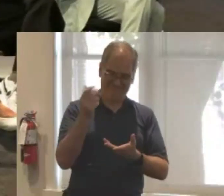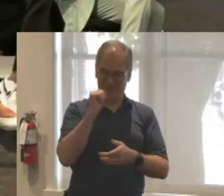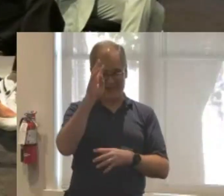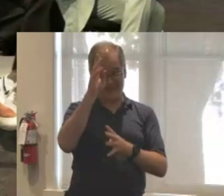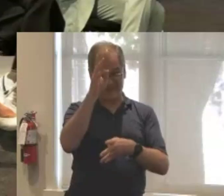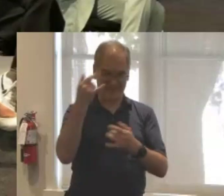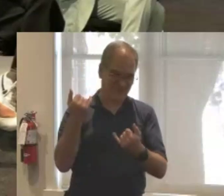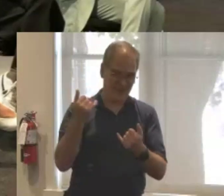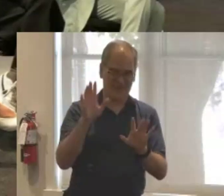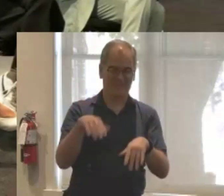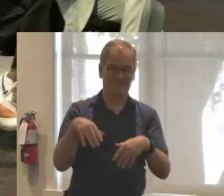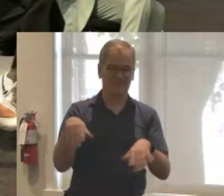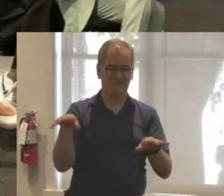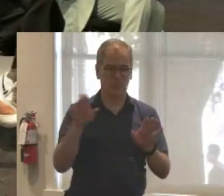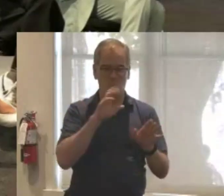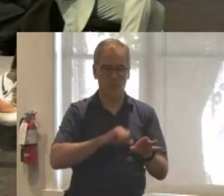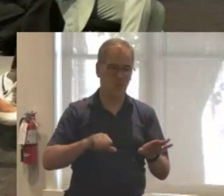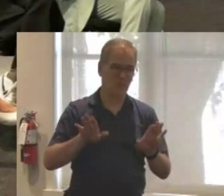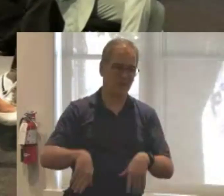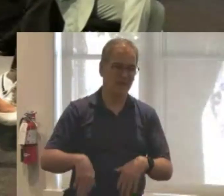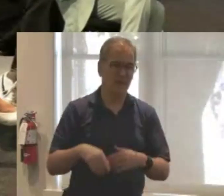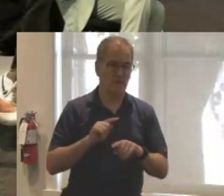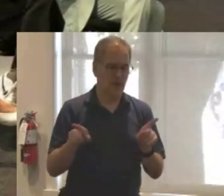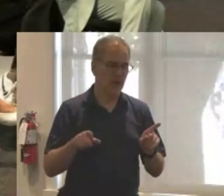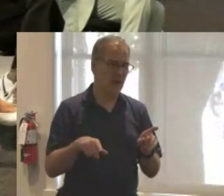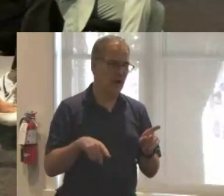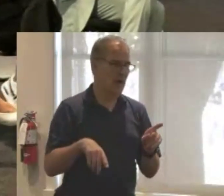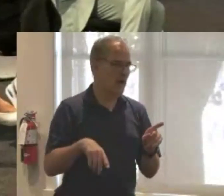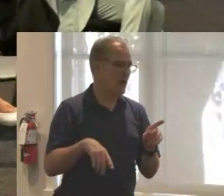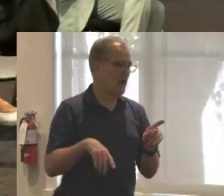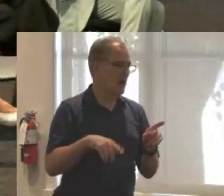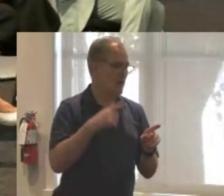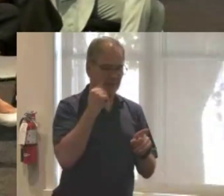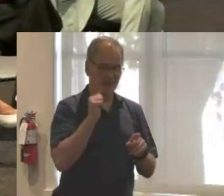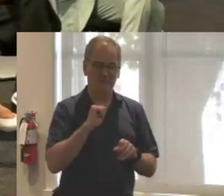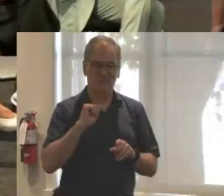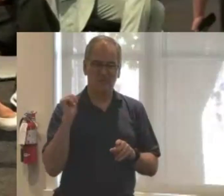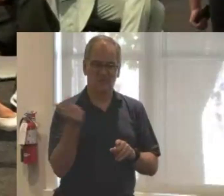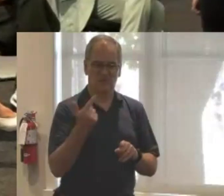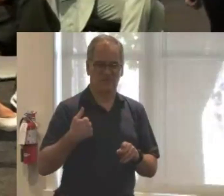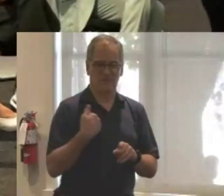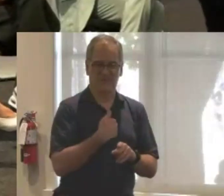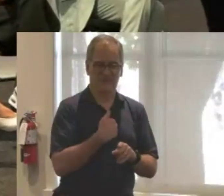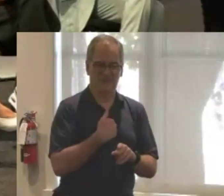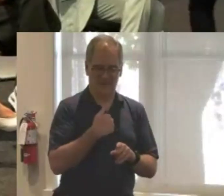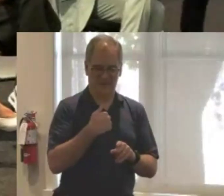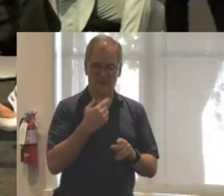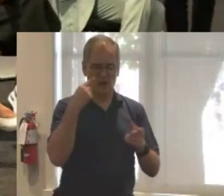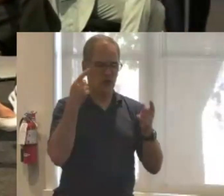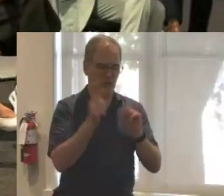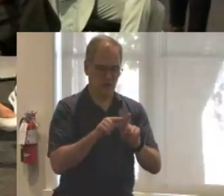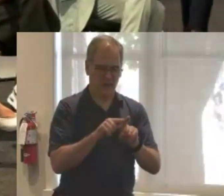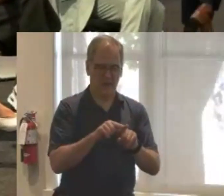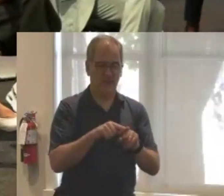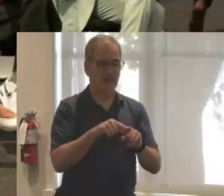We do want to stick to this because I'm sure most of us, if not all of us, will agree that there's several stigmas around mental health that